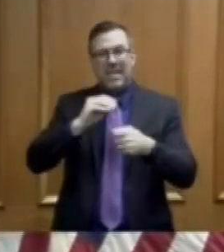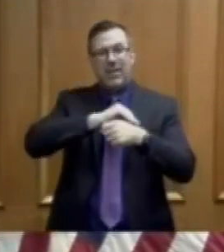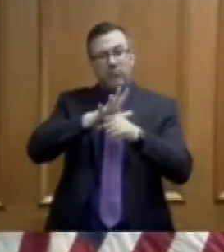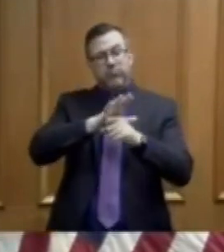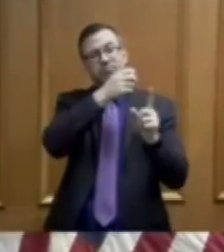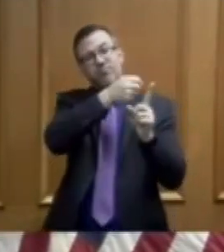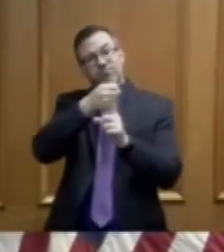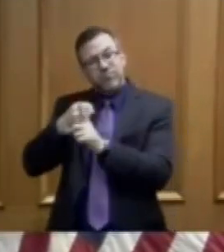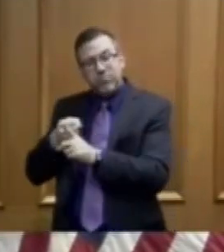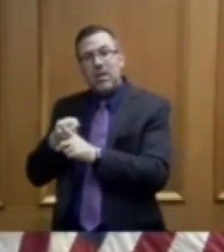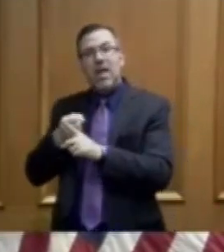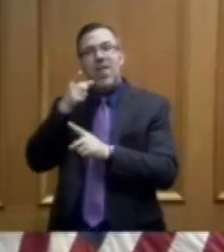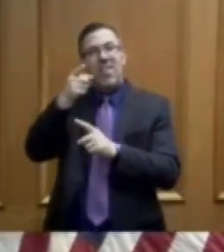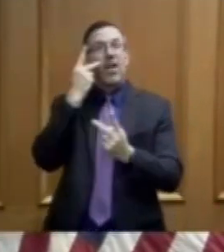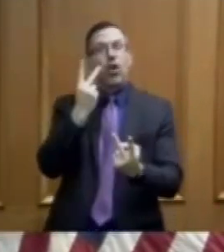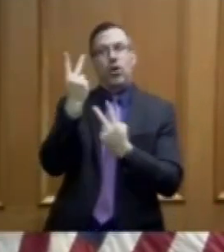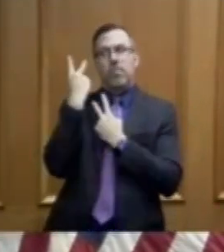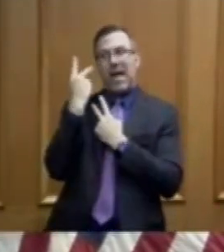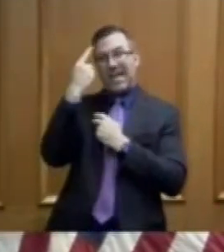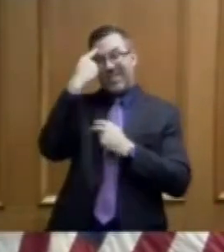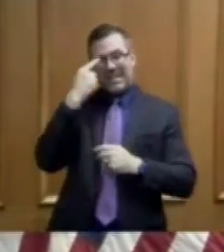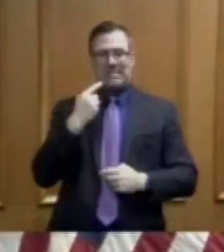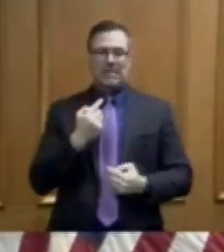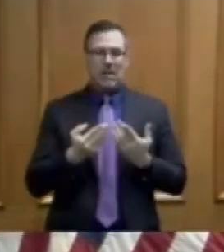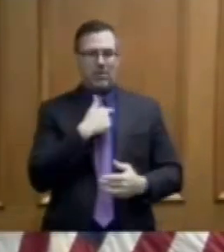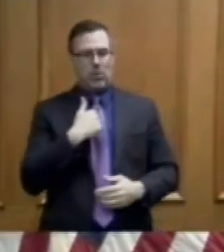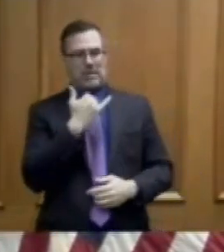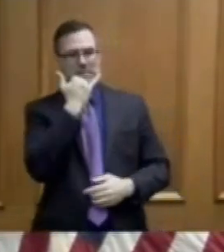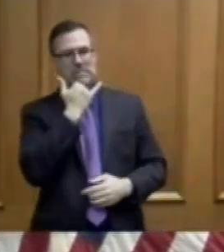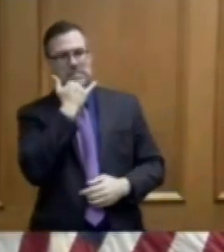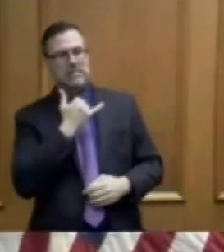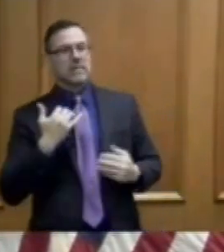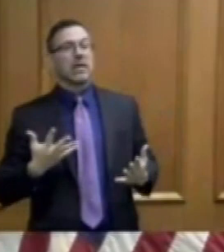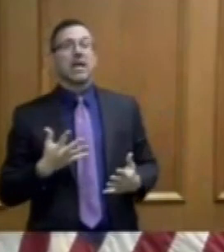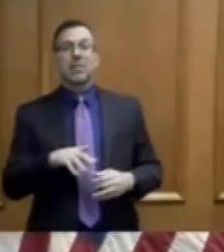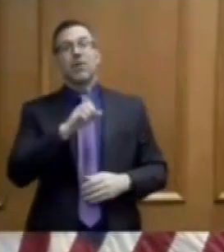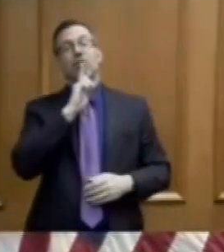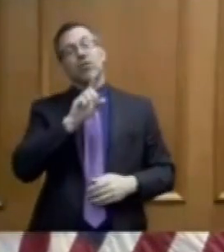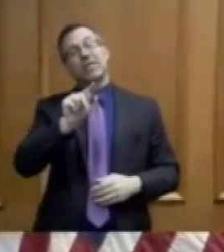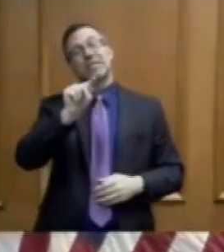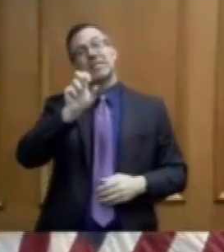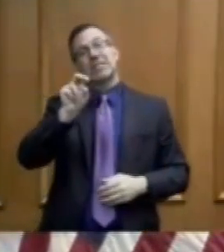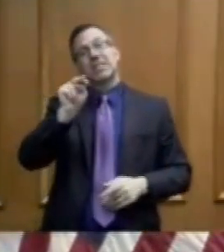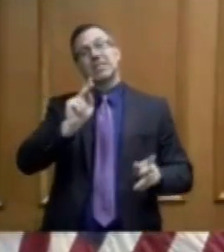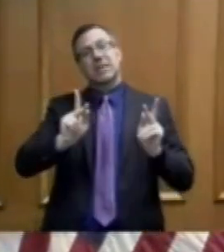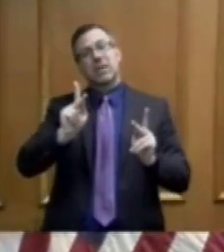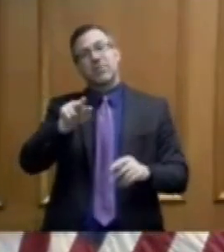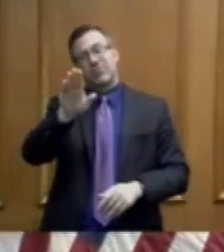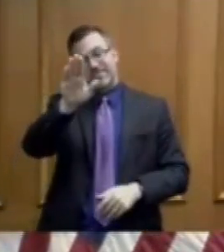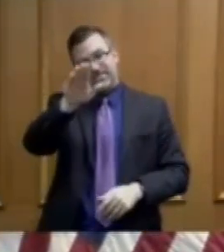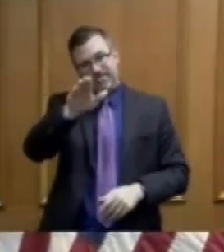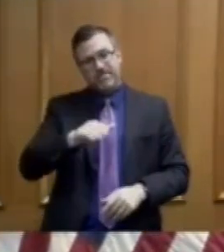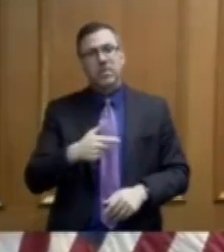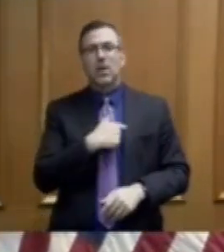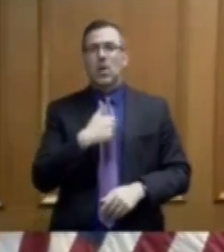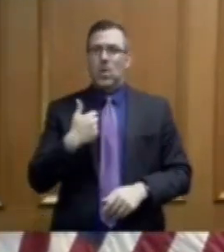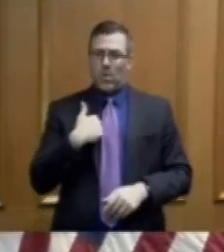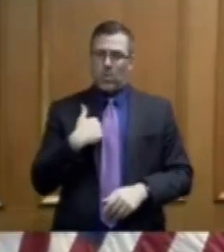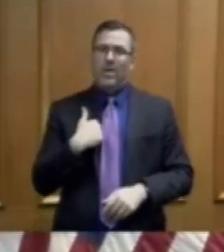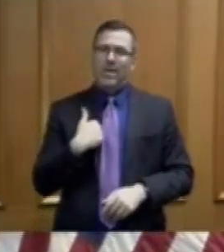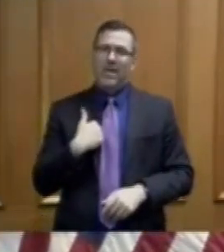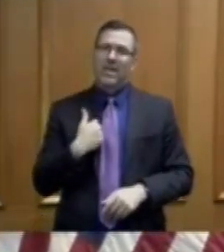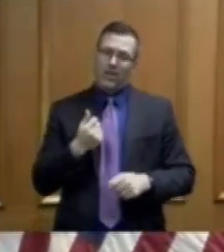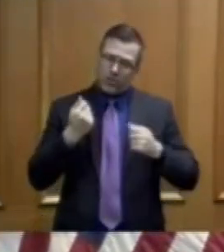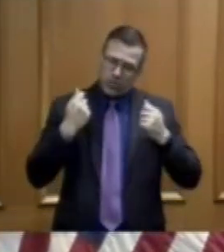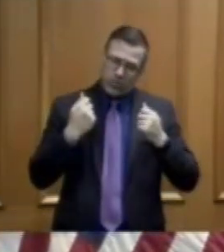public health policy. At the end of the day, Tennesseans need to know that we have made what we believe is